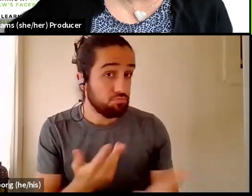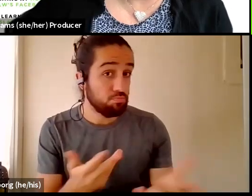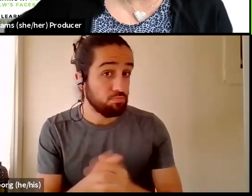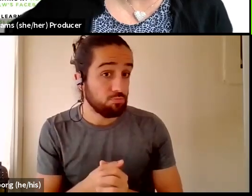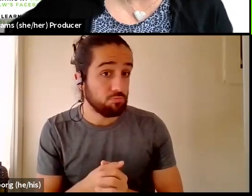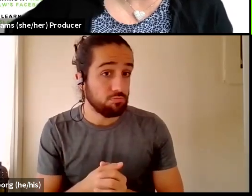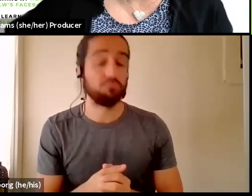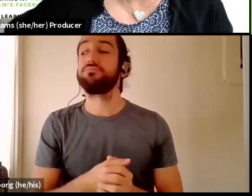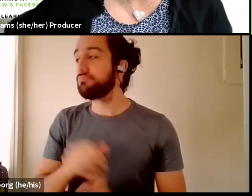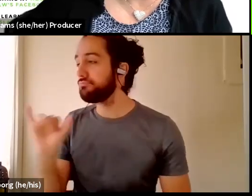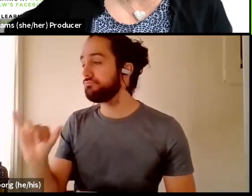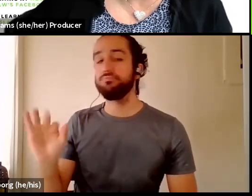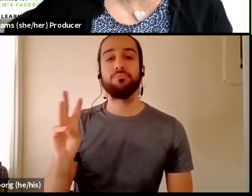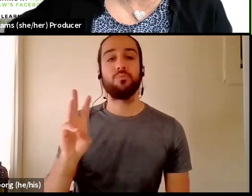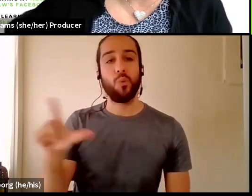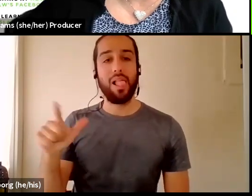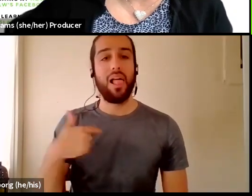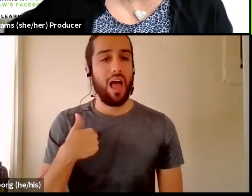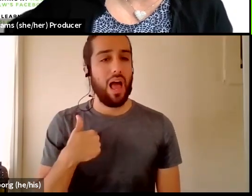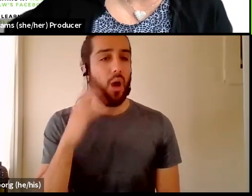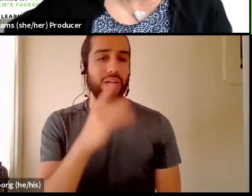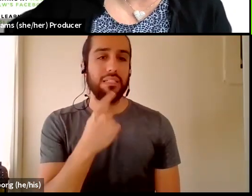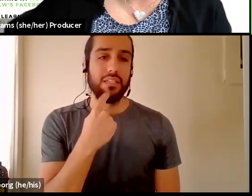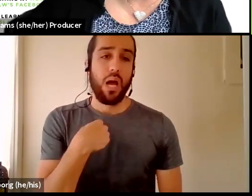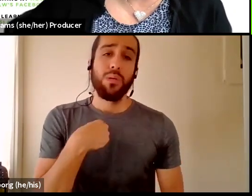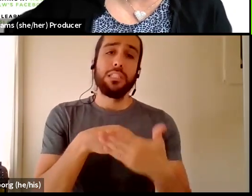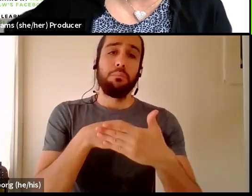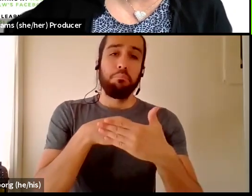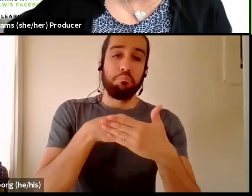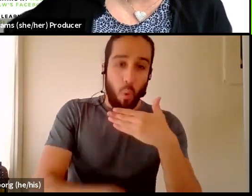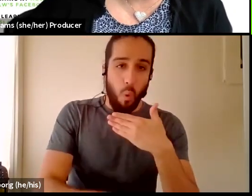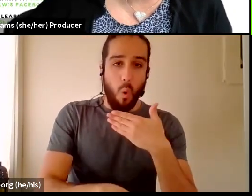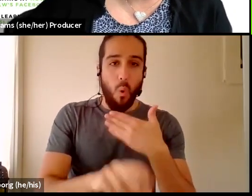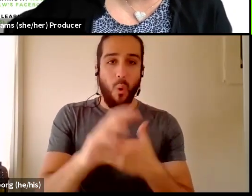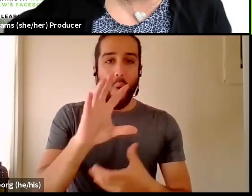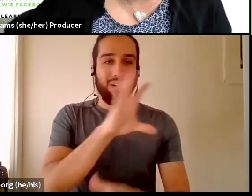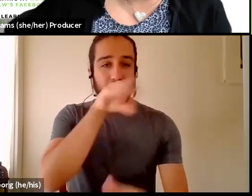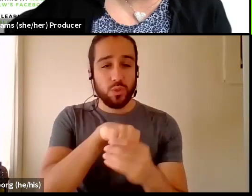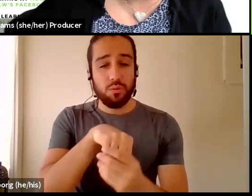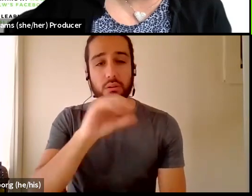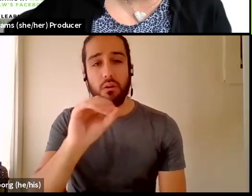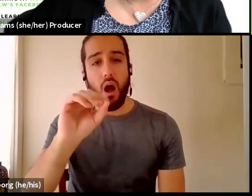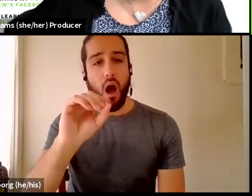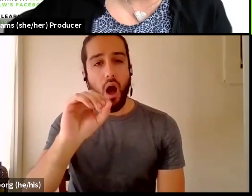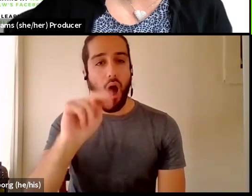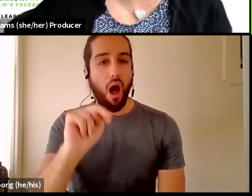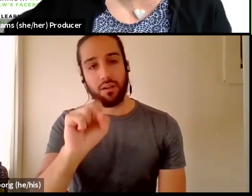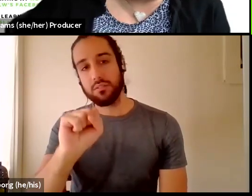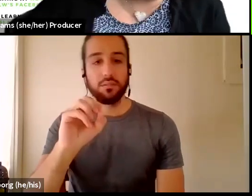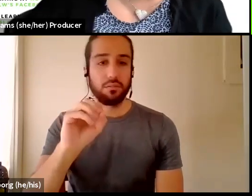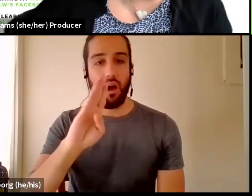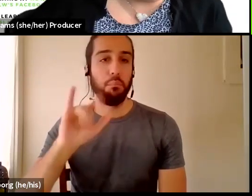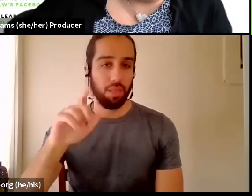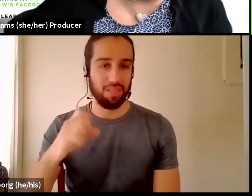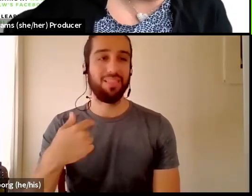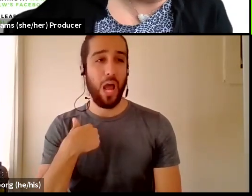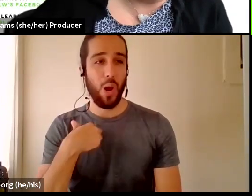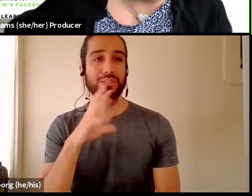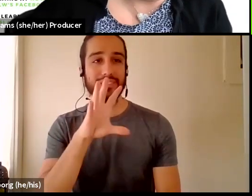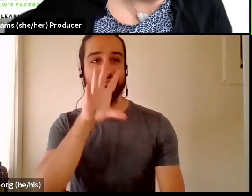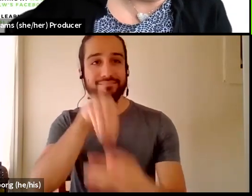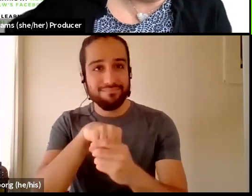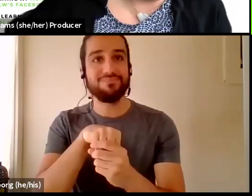Well, I would say I was born into an ensemble because I come from a family of 5 siblings and I was the 4th of that. So you